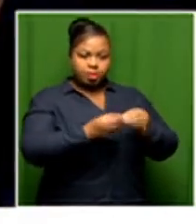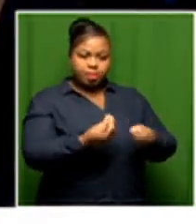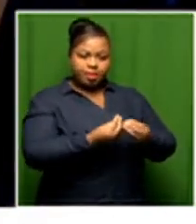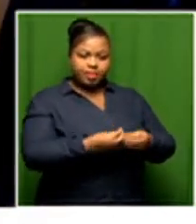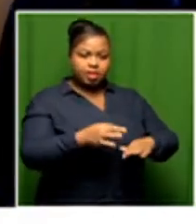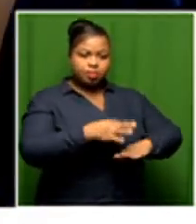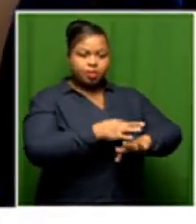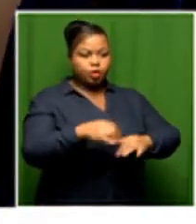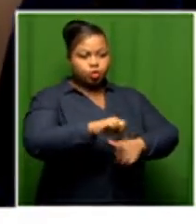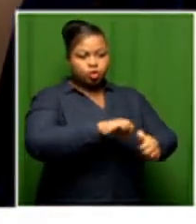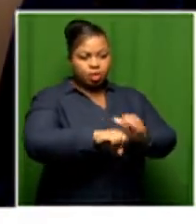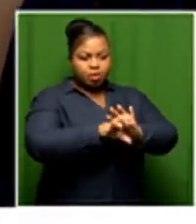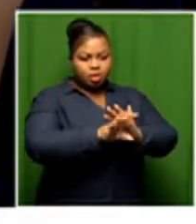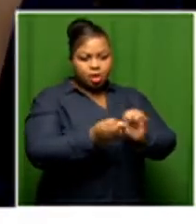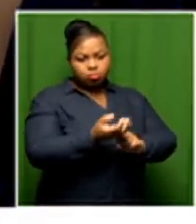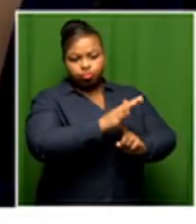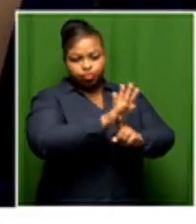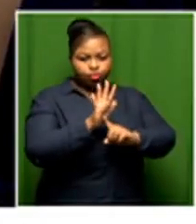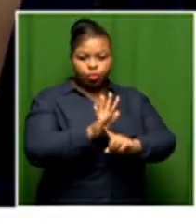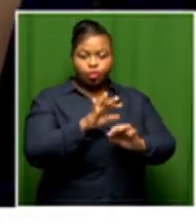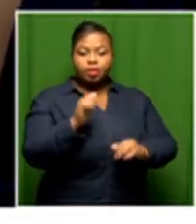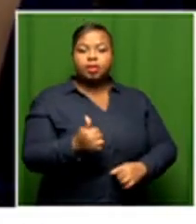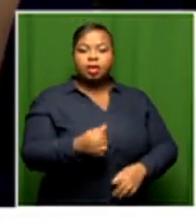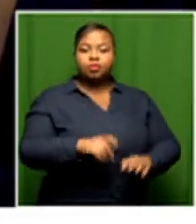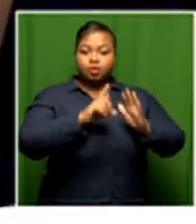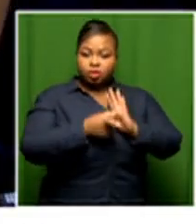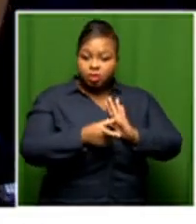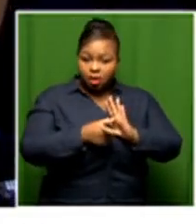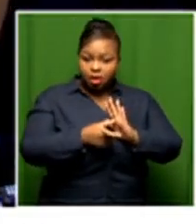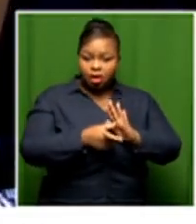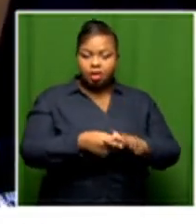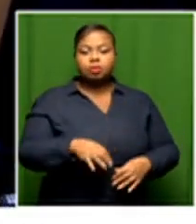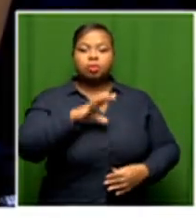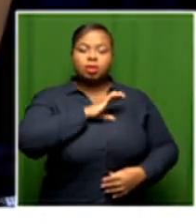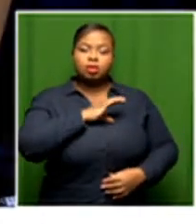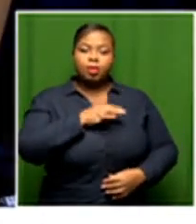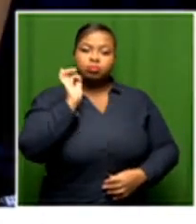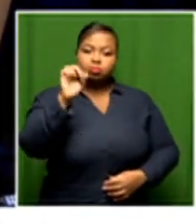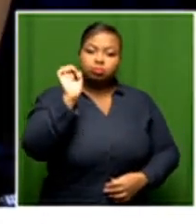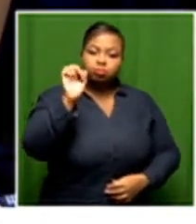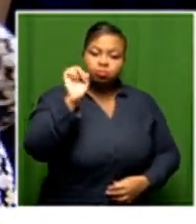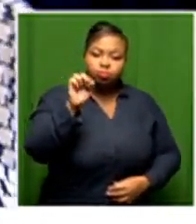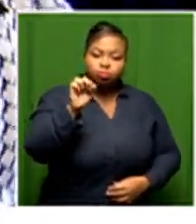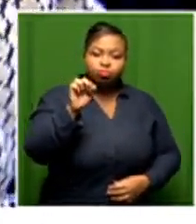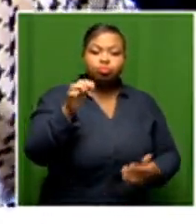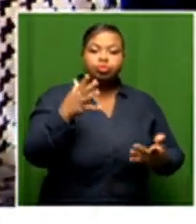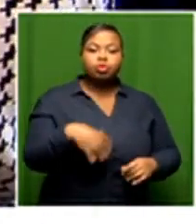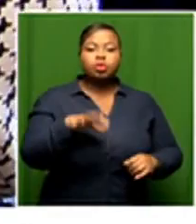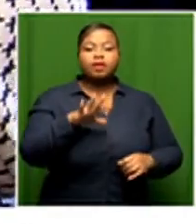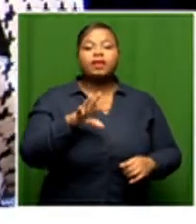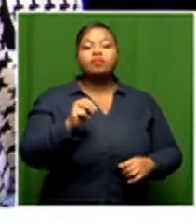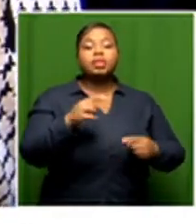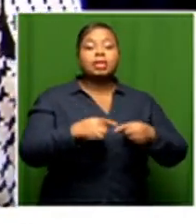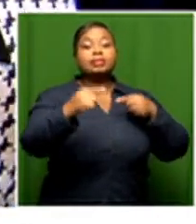pushing out in the social media. Go to actual design consumers and knock at the door with it 5